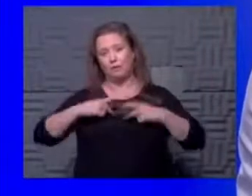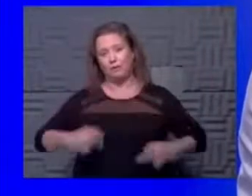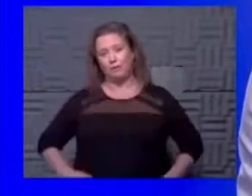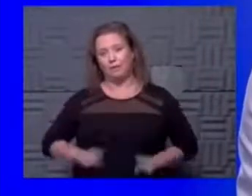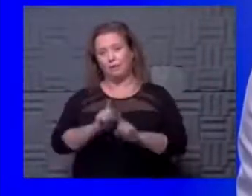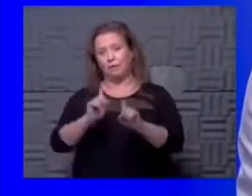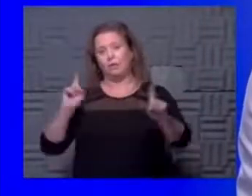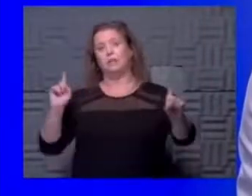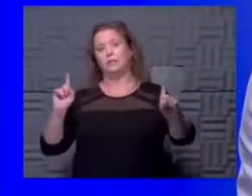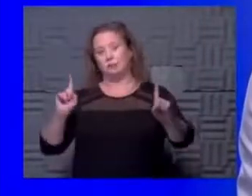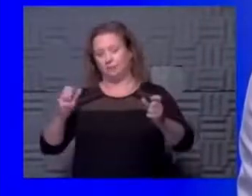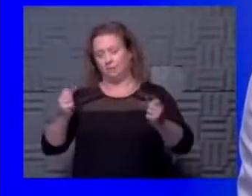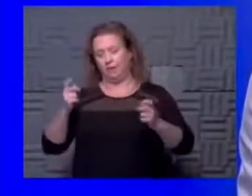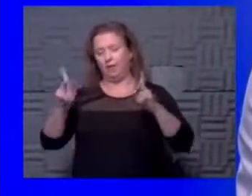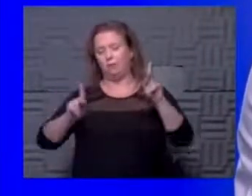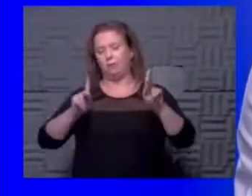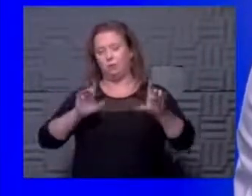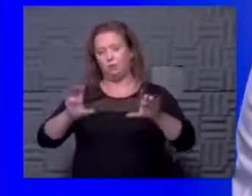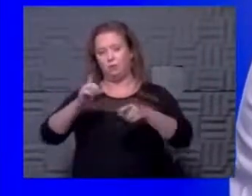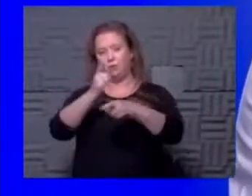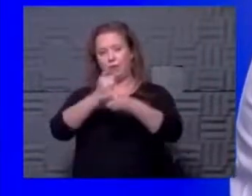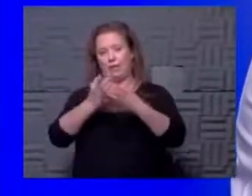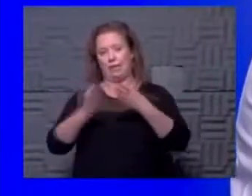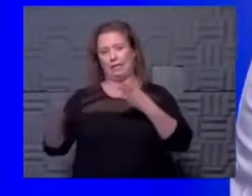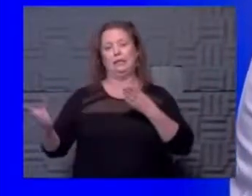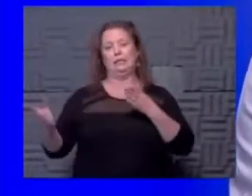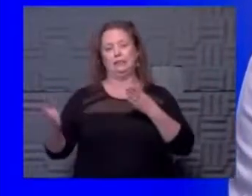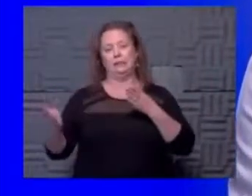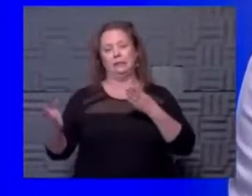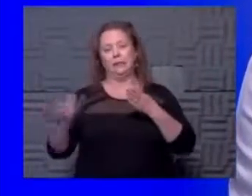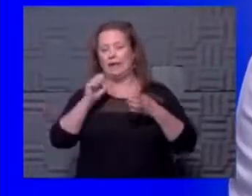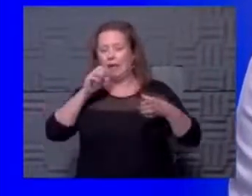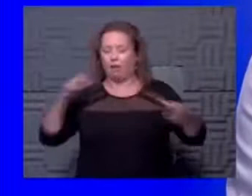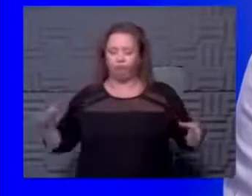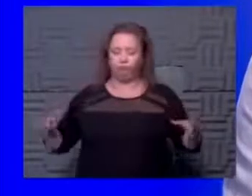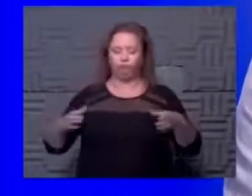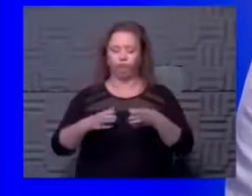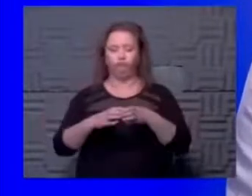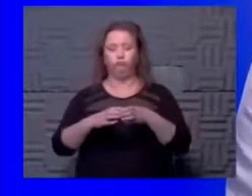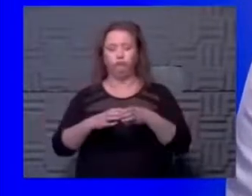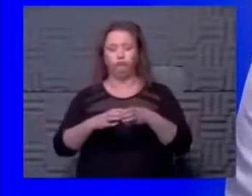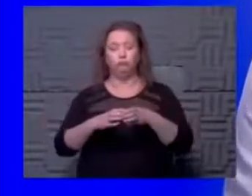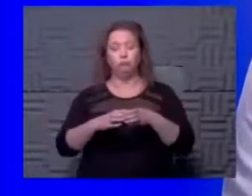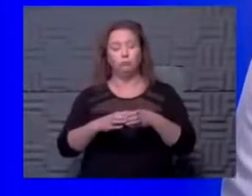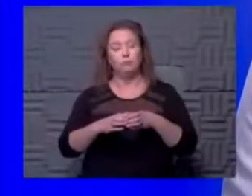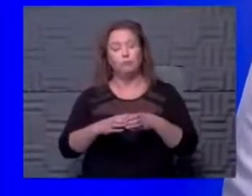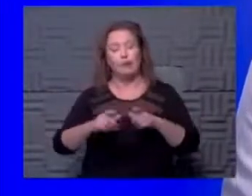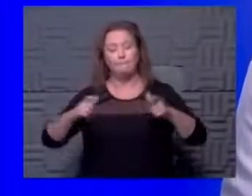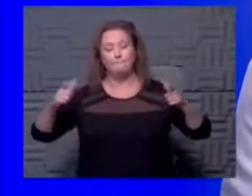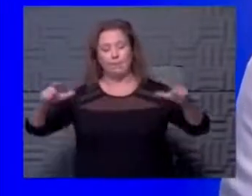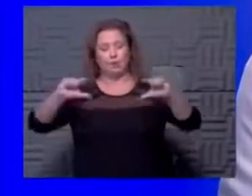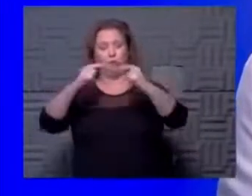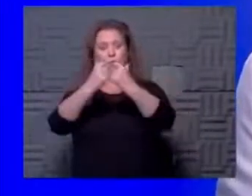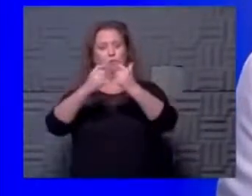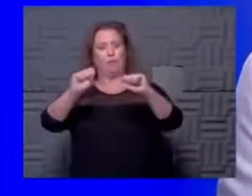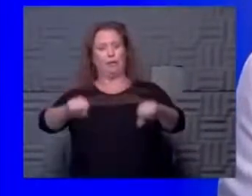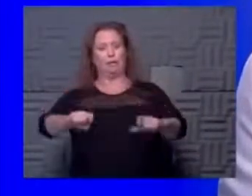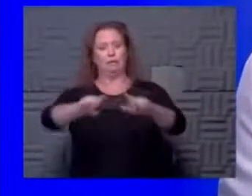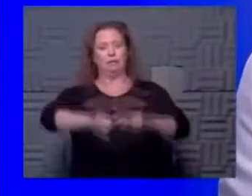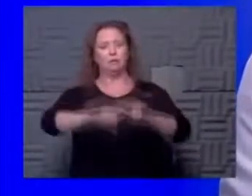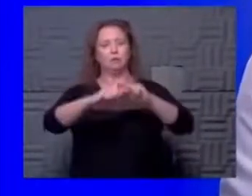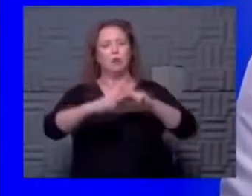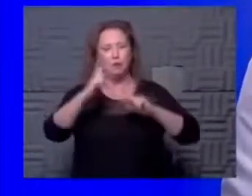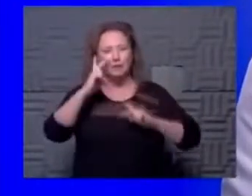and I know a lot of people are doing the right things, and also not meet in large groups. And by doing that, we can start to see a